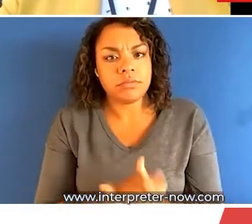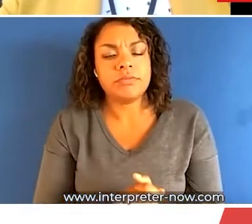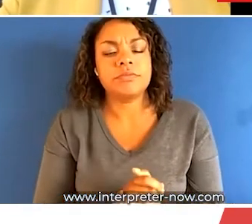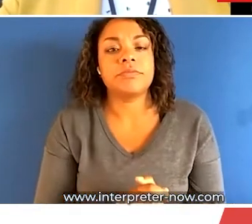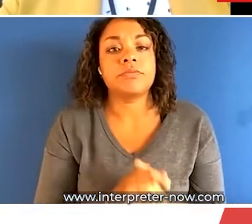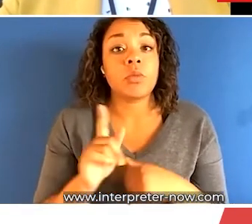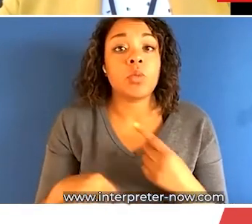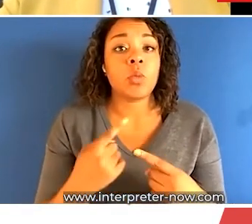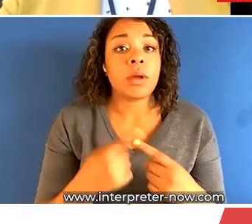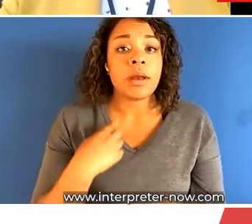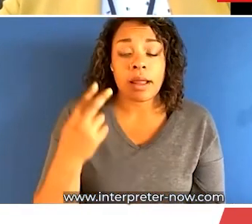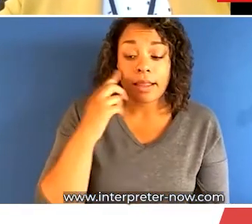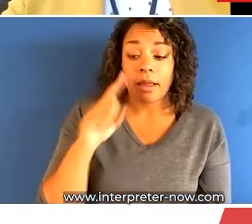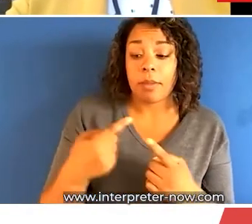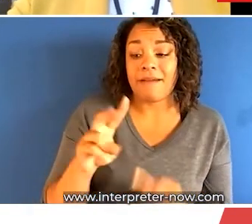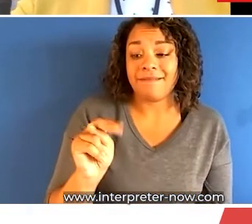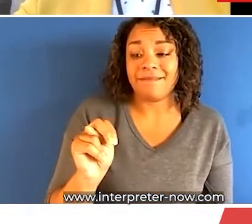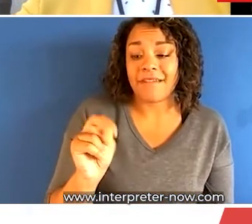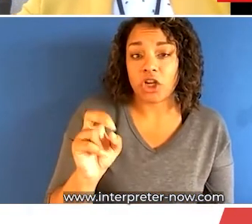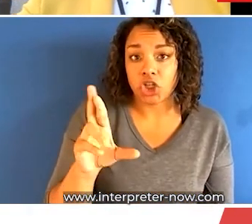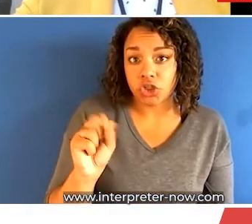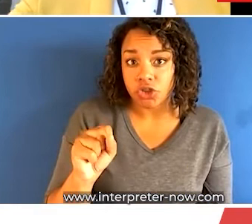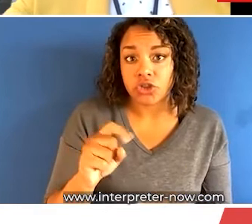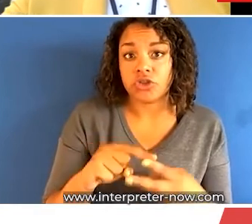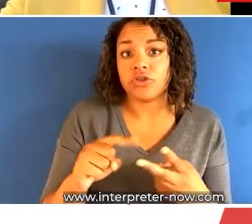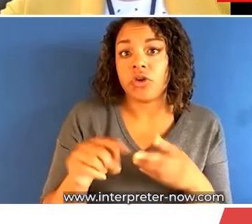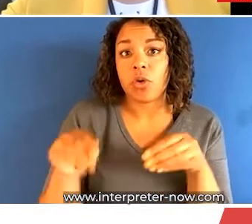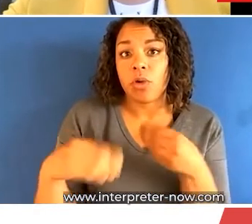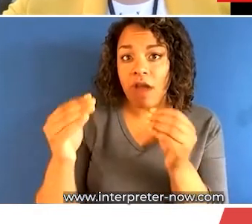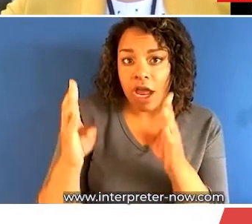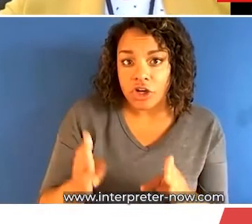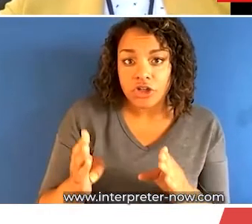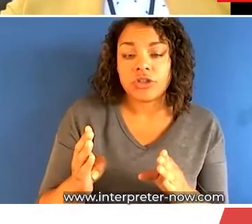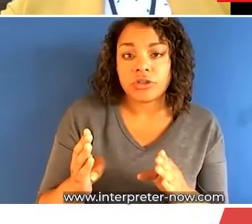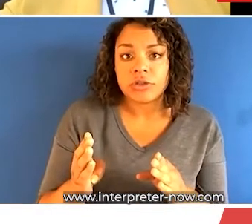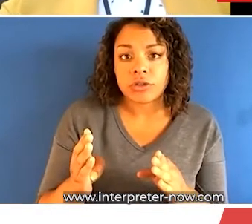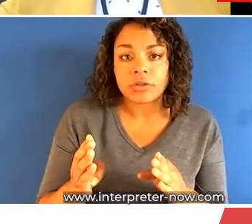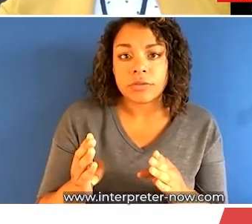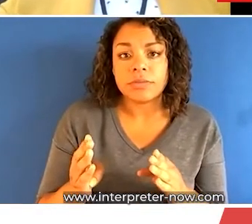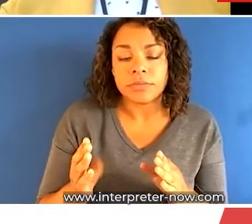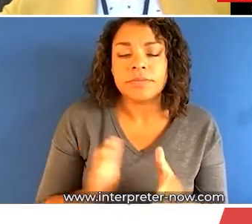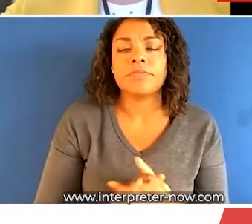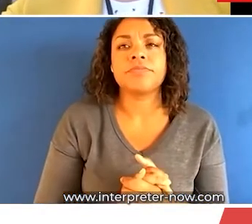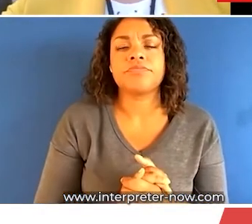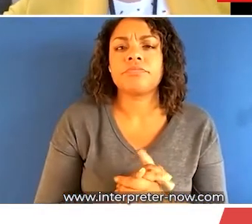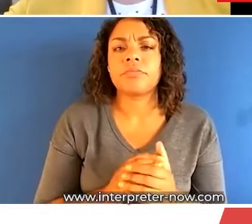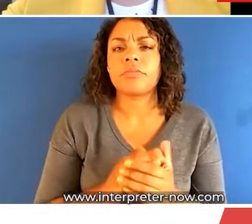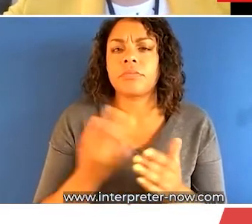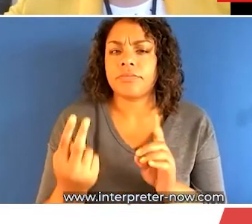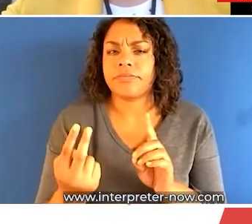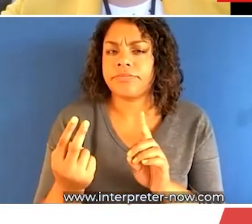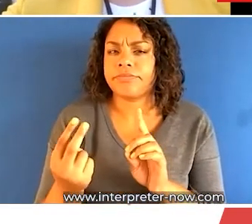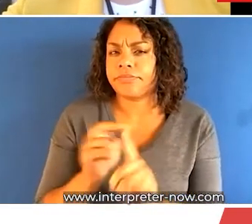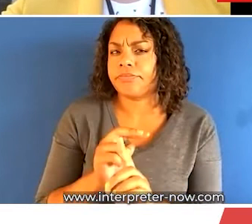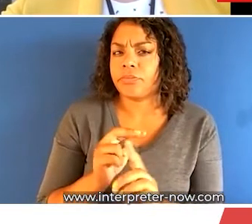think about vendors and providers, think it from this perspective. And what is the sign that you